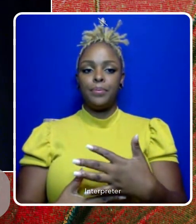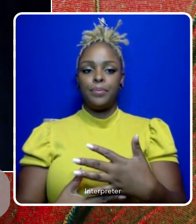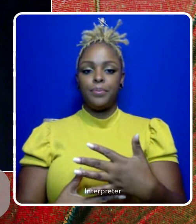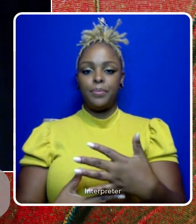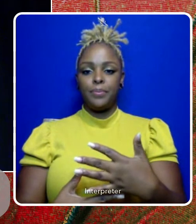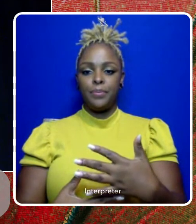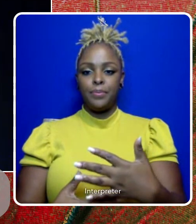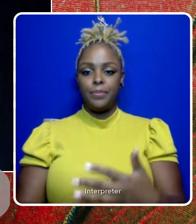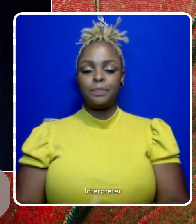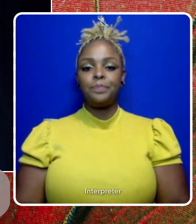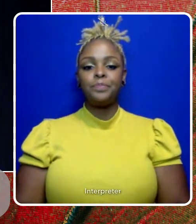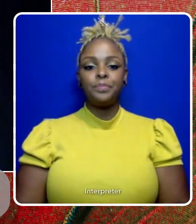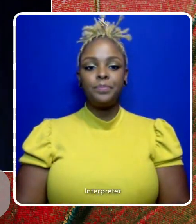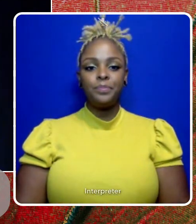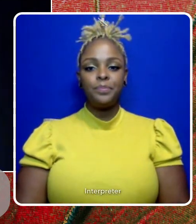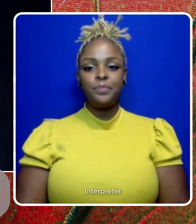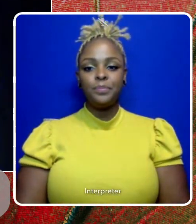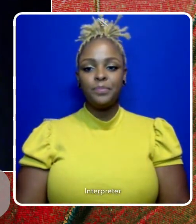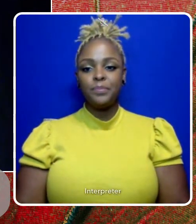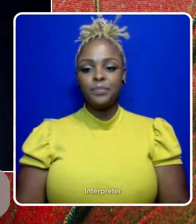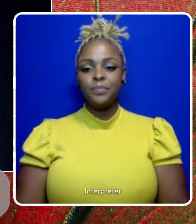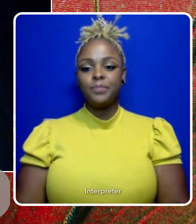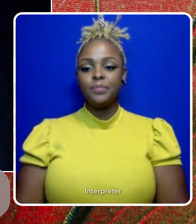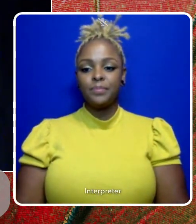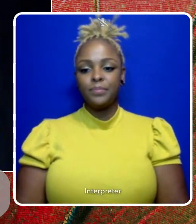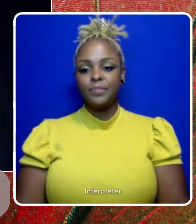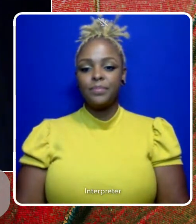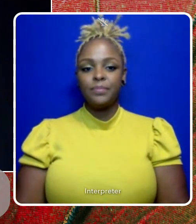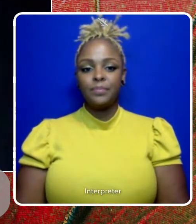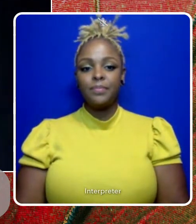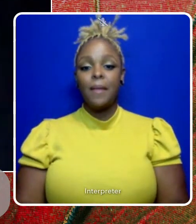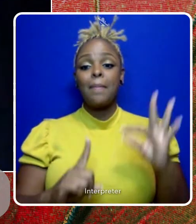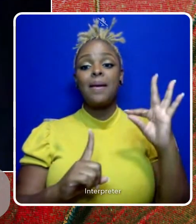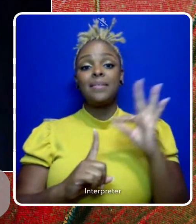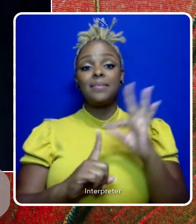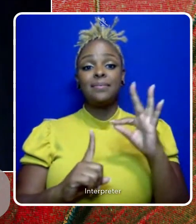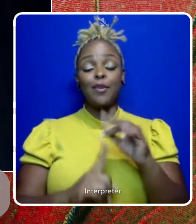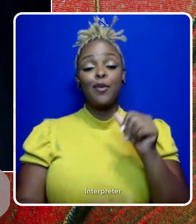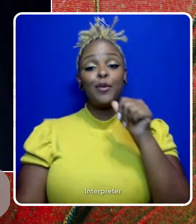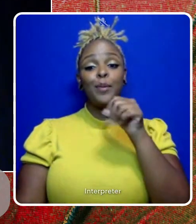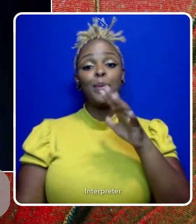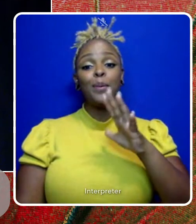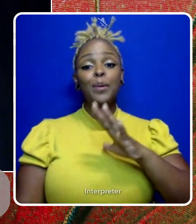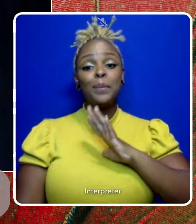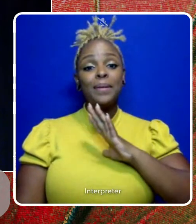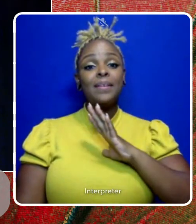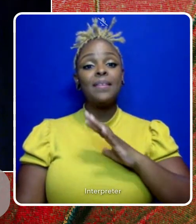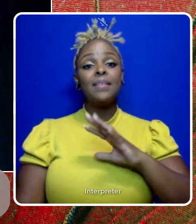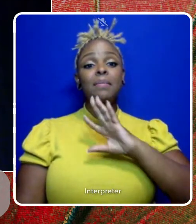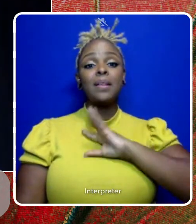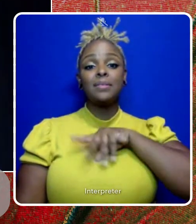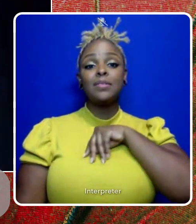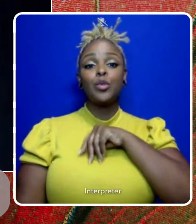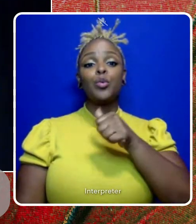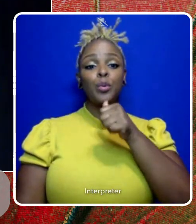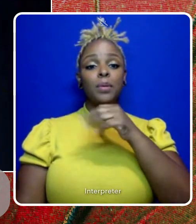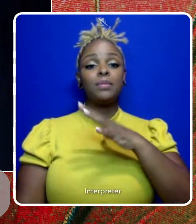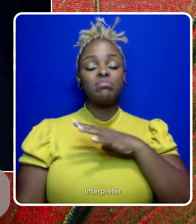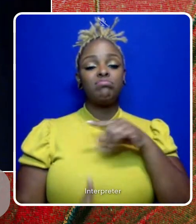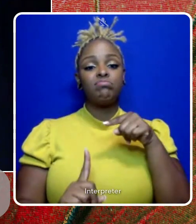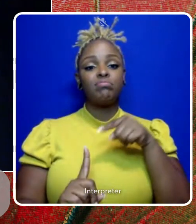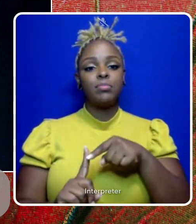A Palestinian woman planted flowers in Israeli army grenade shells. Mending time between her fingers,